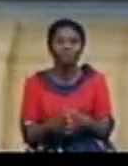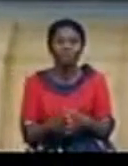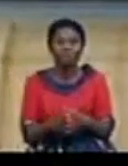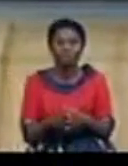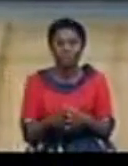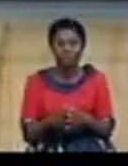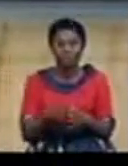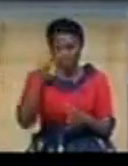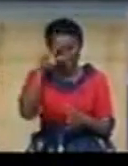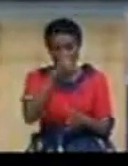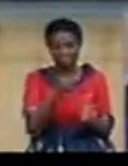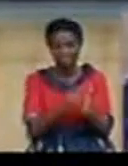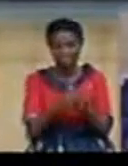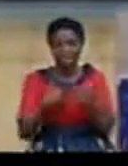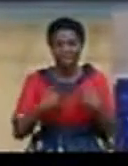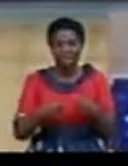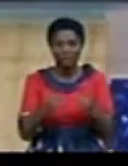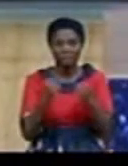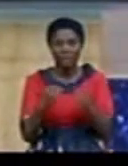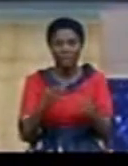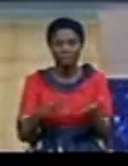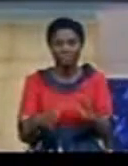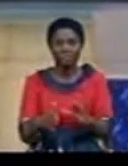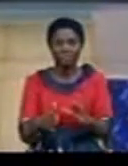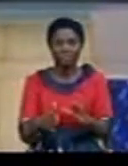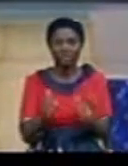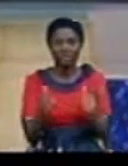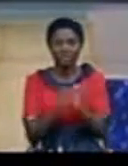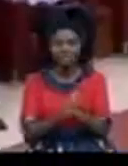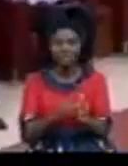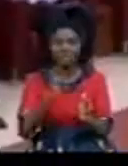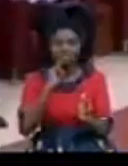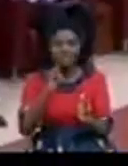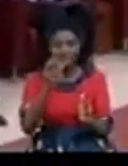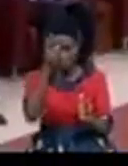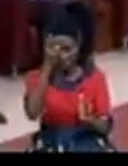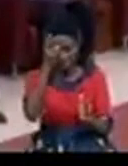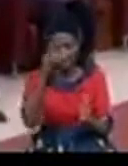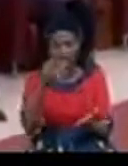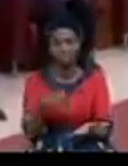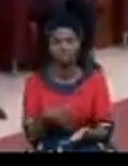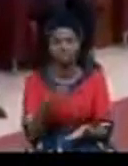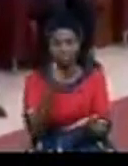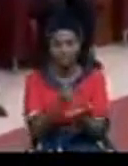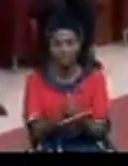that is the devil. Say amen there.